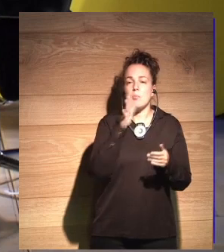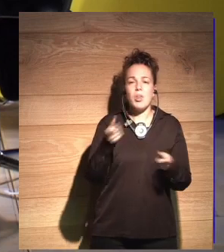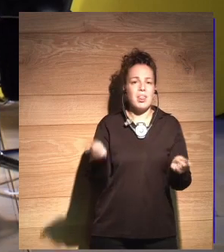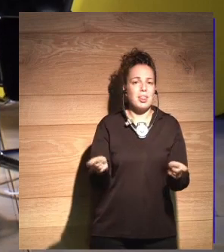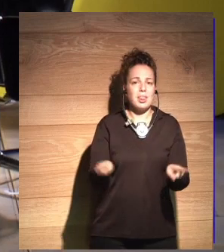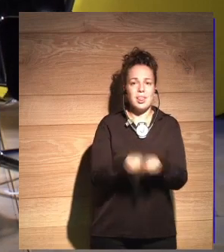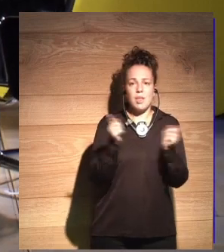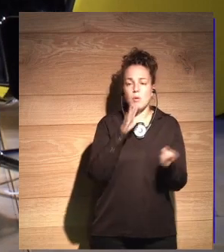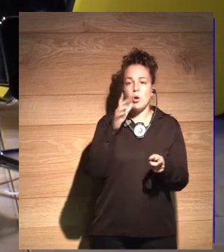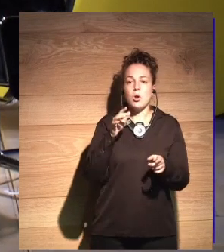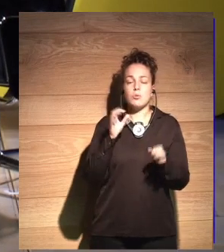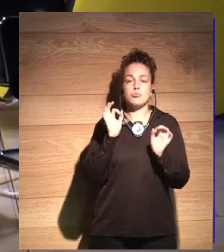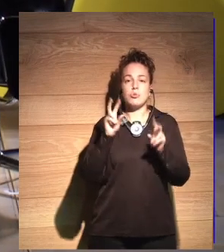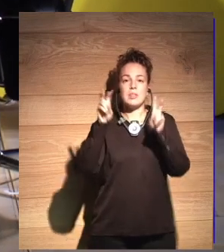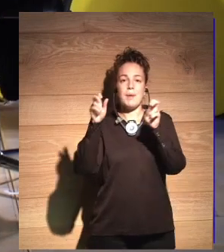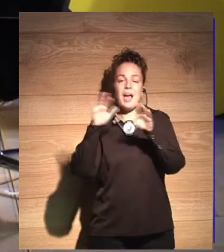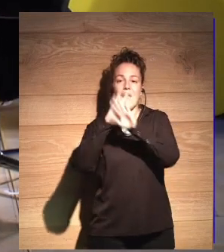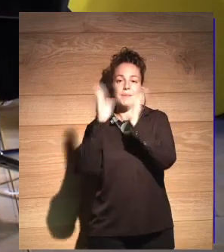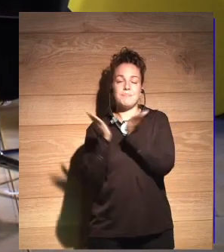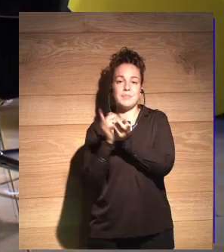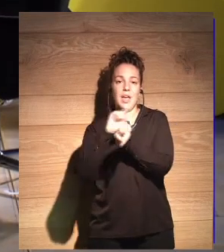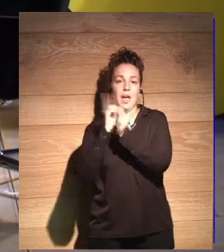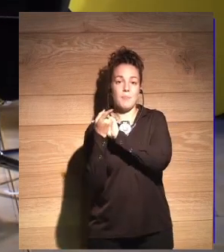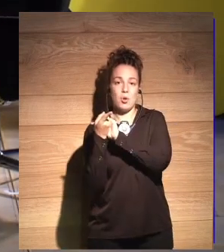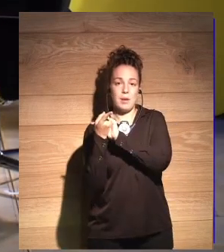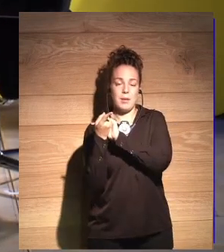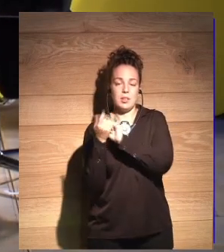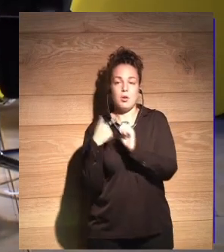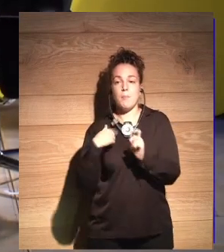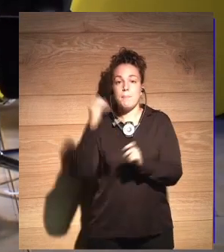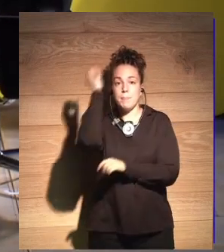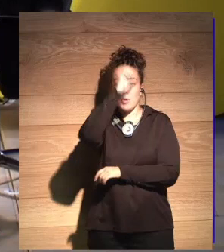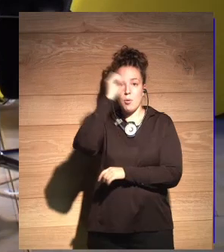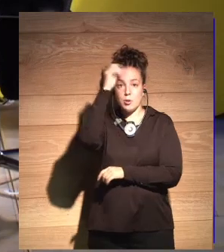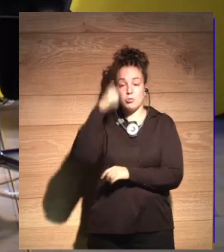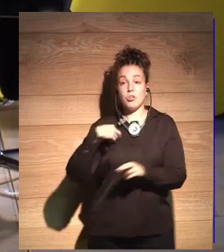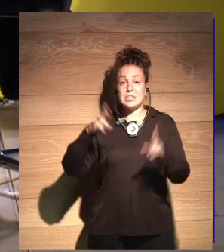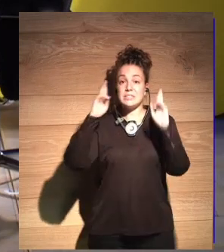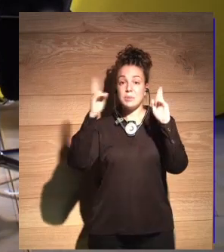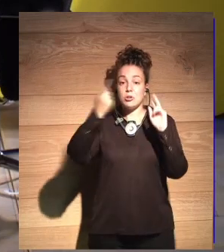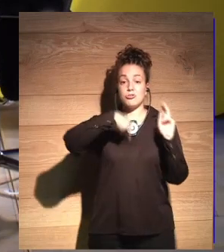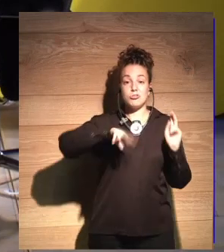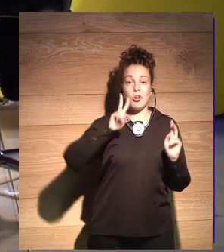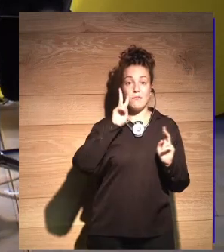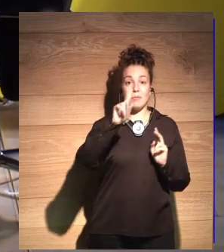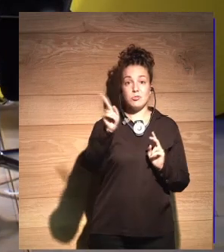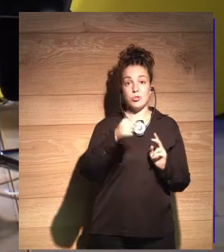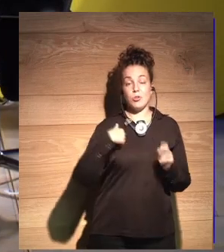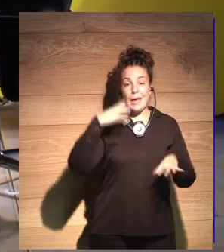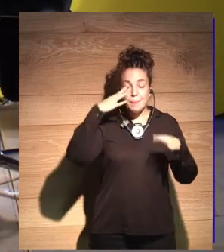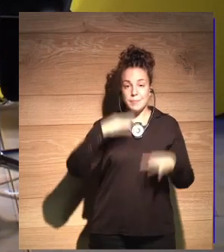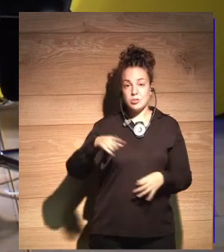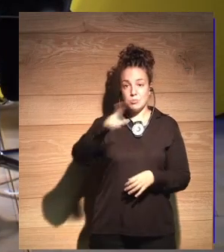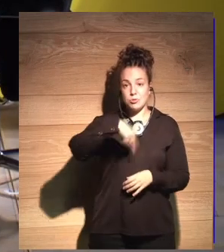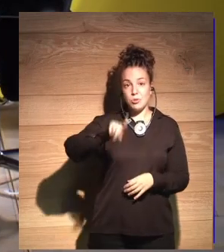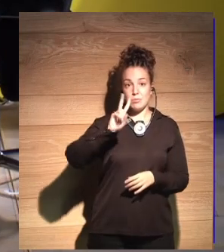is going to be like the big, in my opinion, I mean, I'm not going to see it, luckily, I'll be dead, but it's like, just what will that